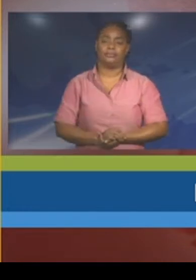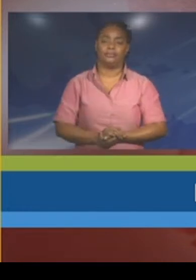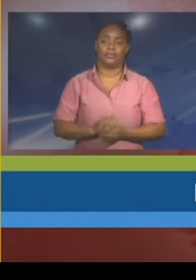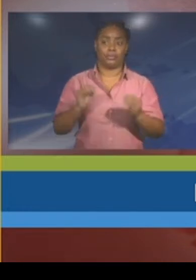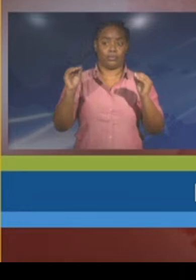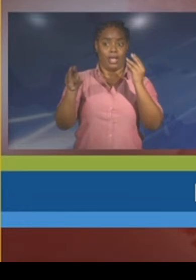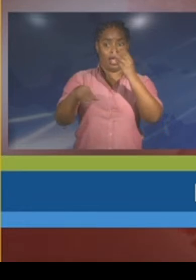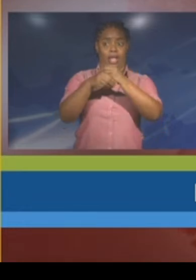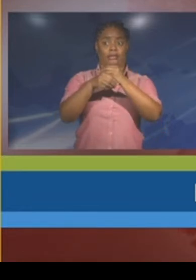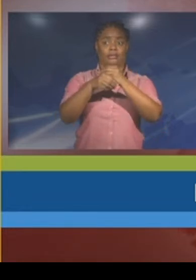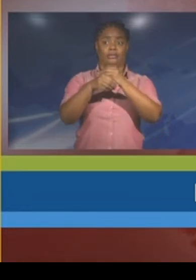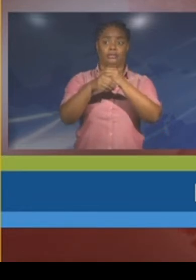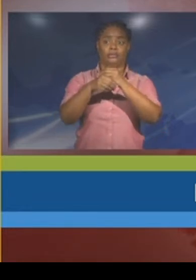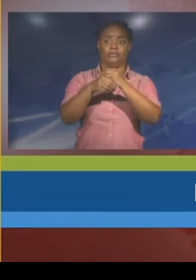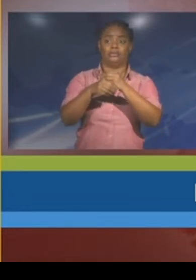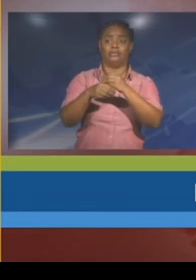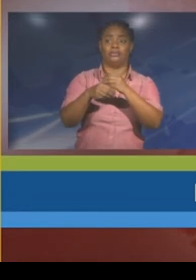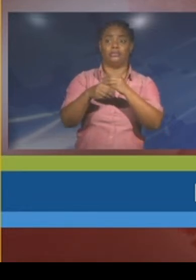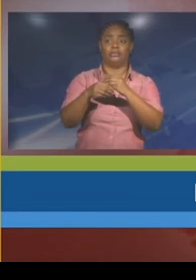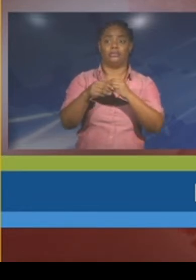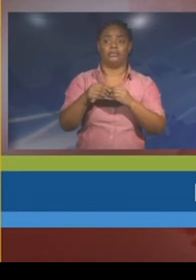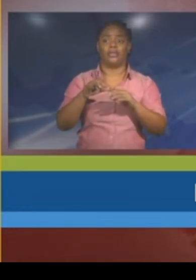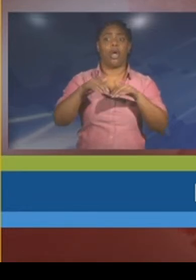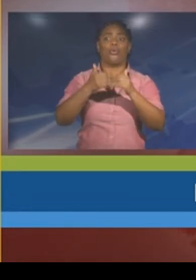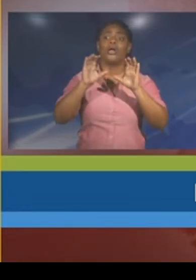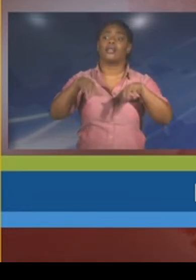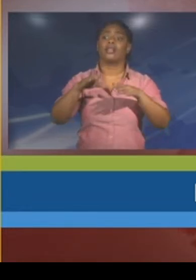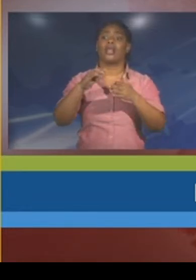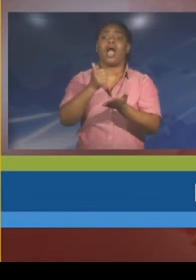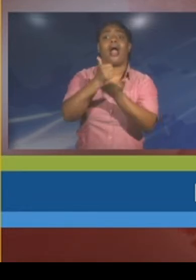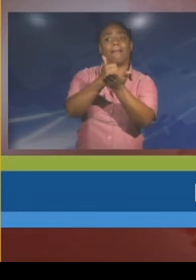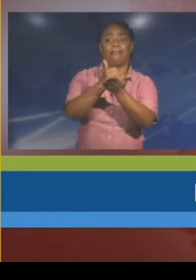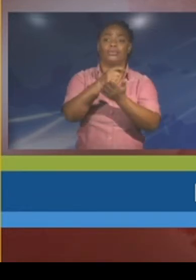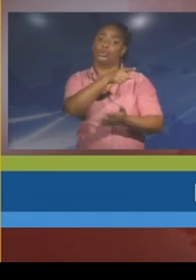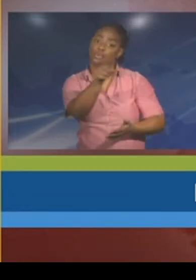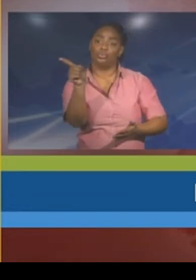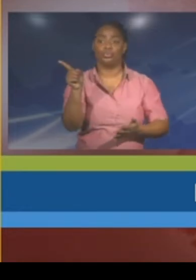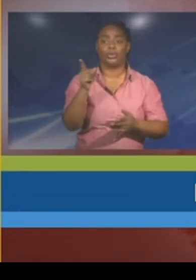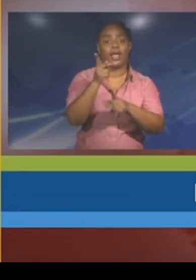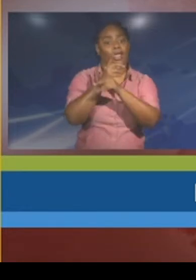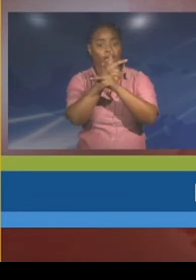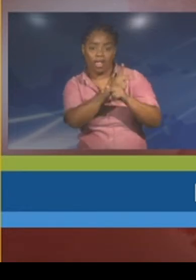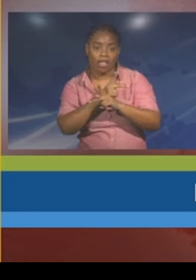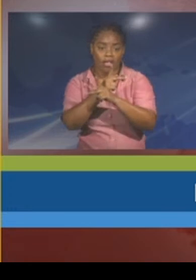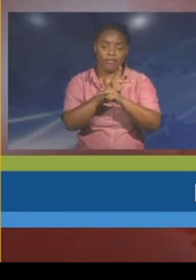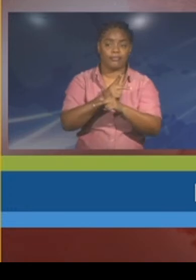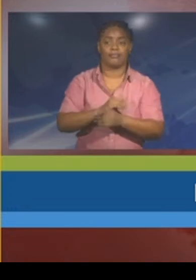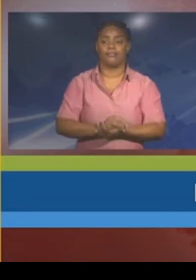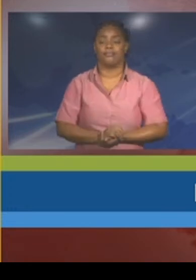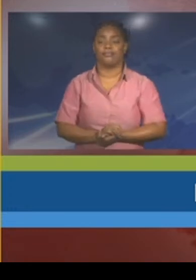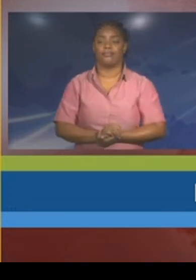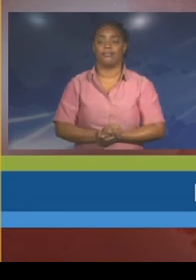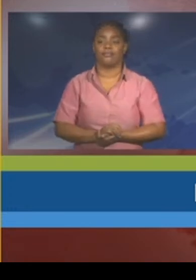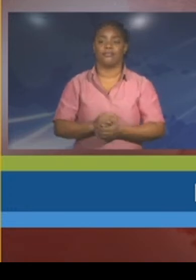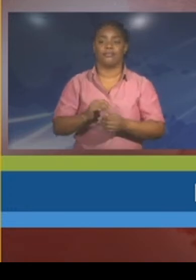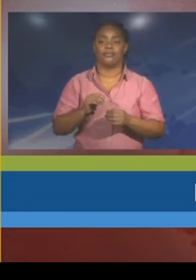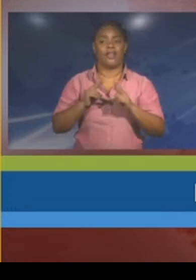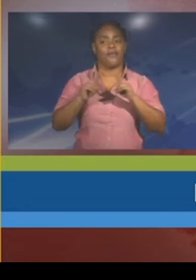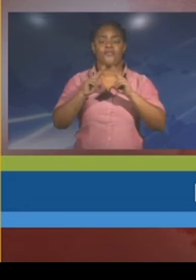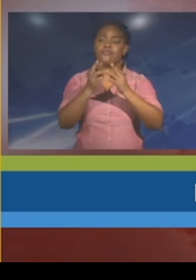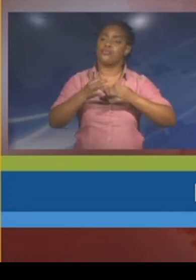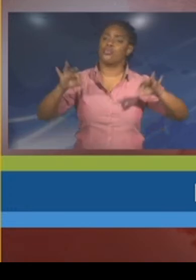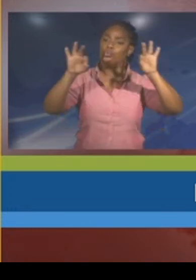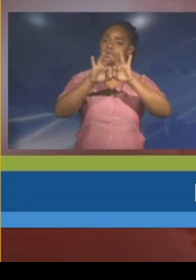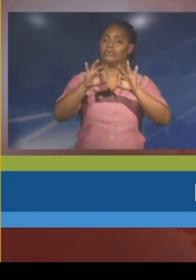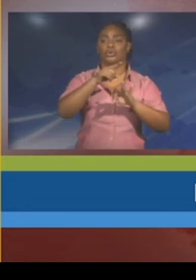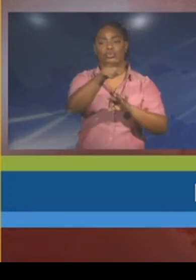terms of our ability to intervene, the absence of vaccination is a key factor at this point. Those